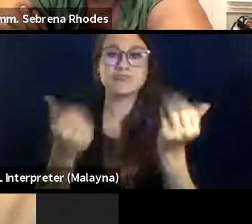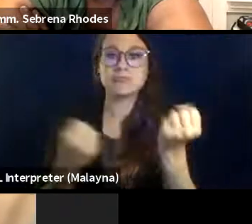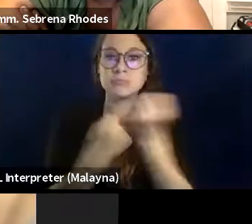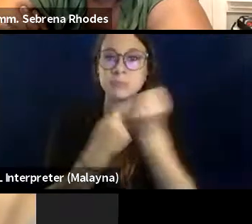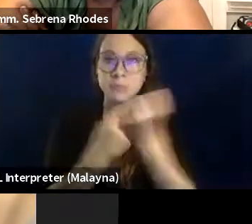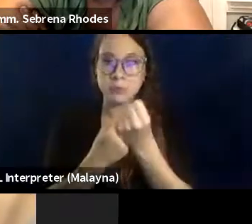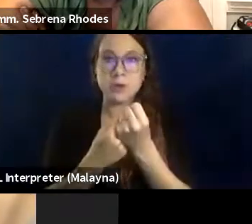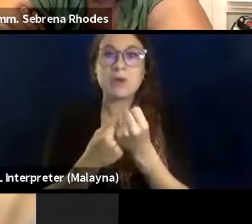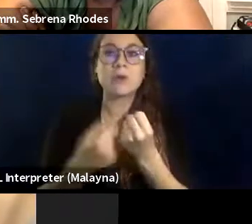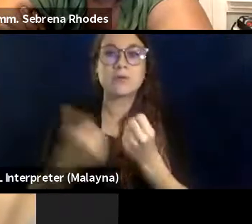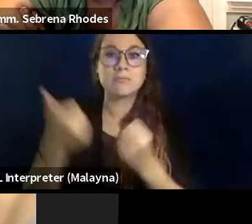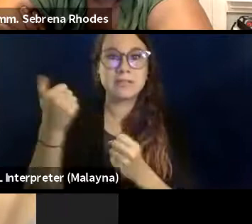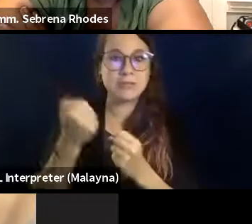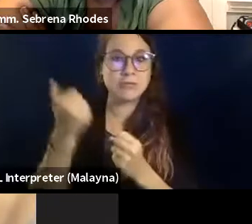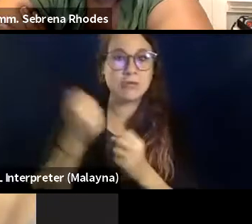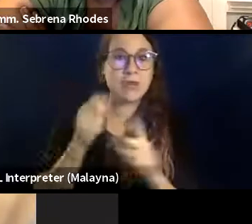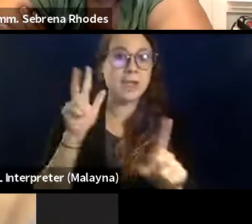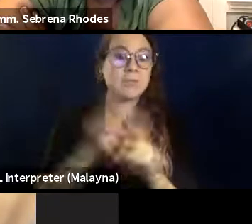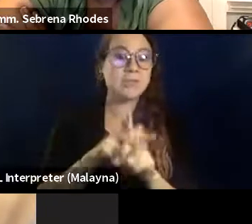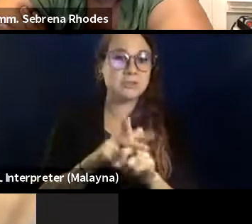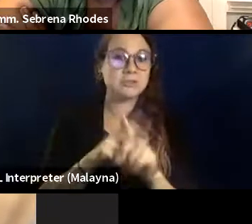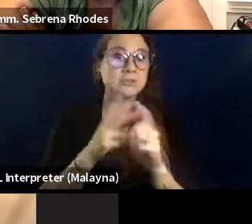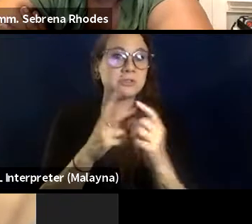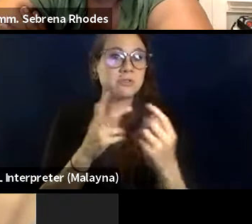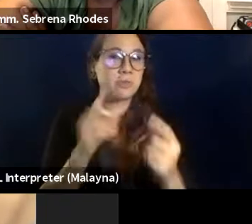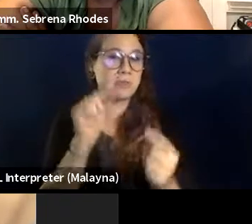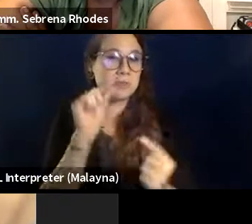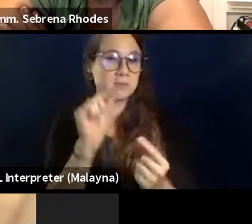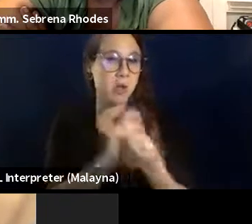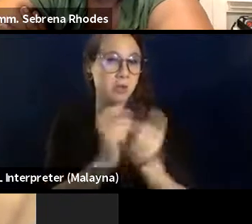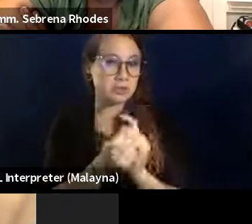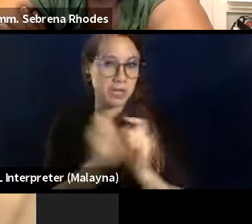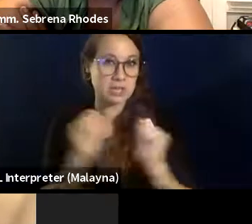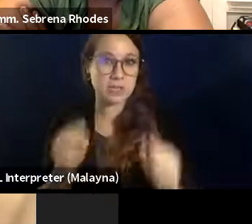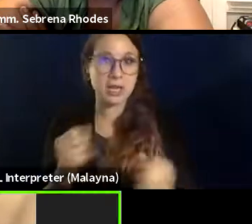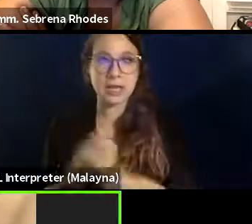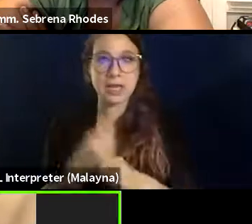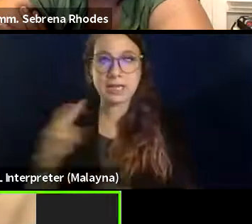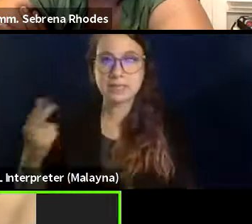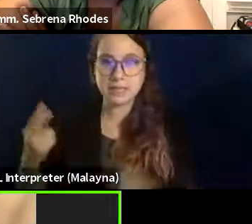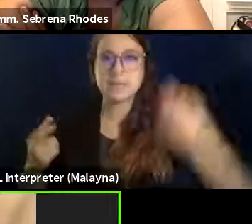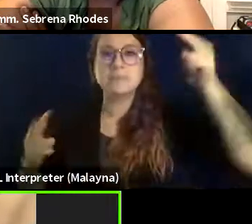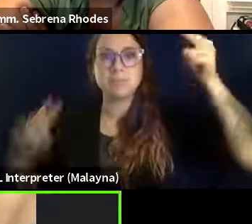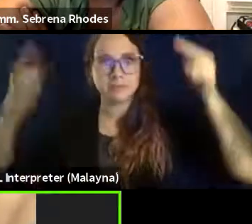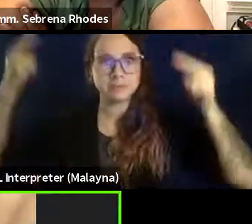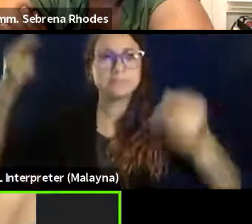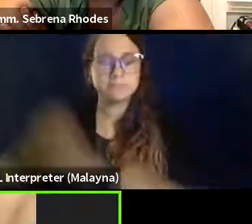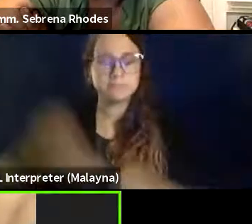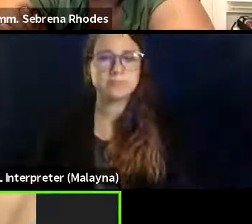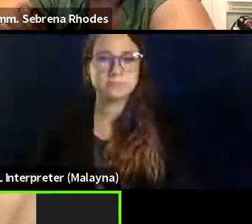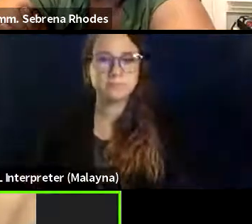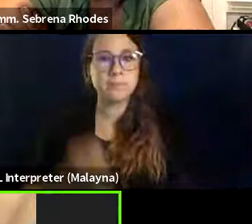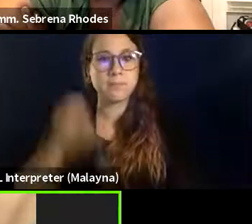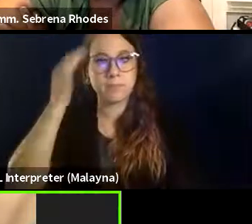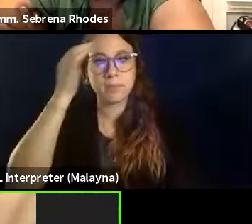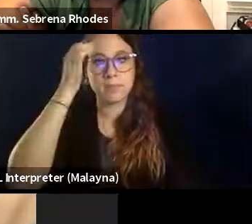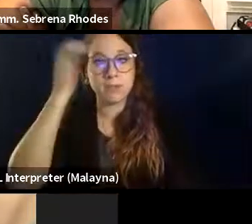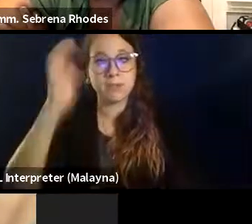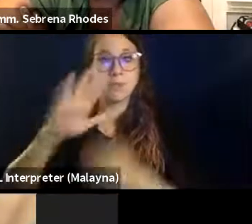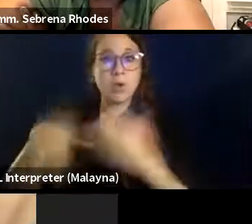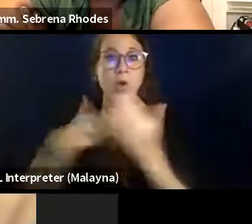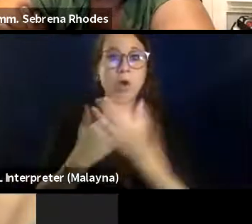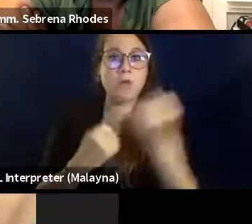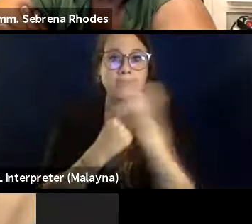written with that small change. Can I get a second? A second. Okay, all in